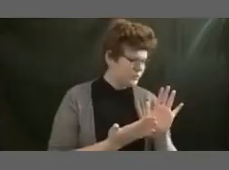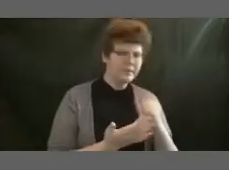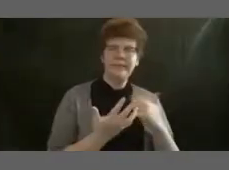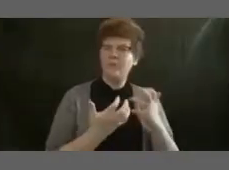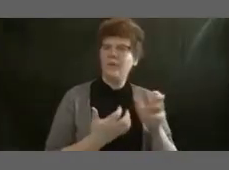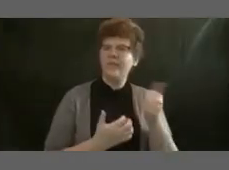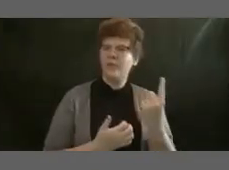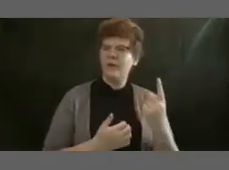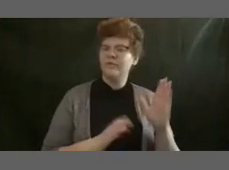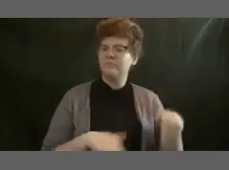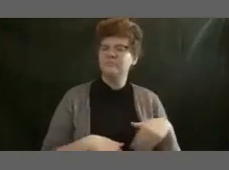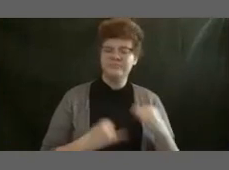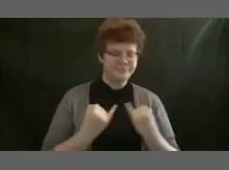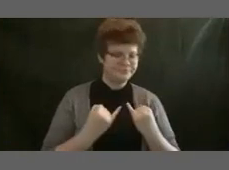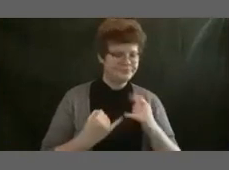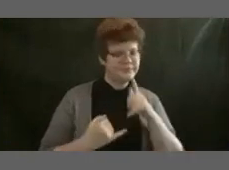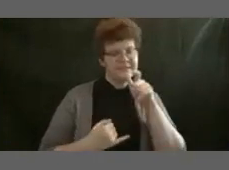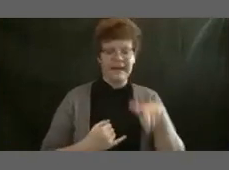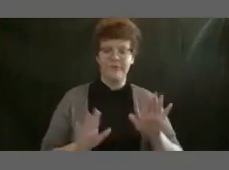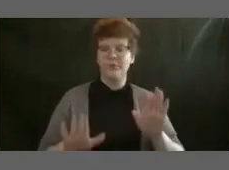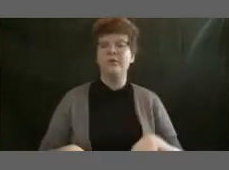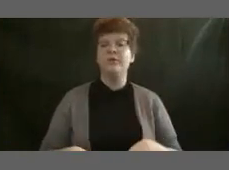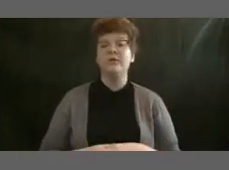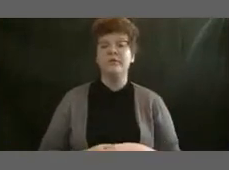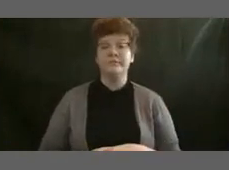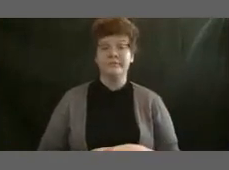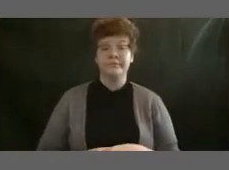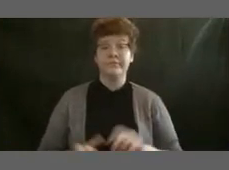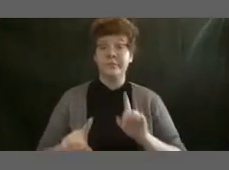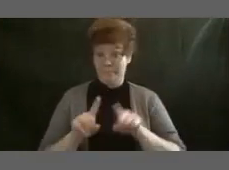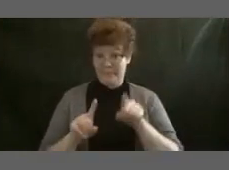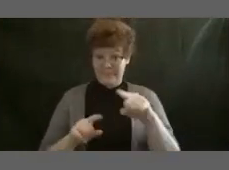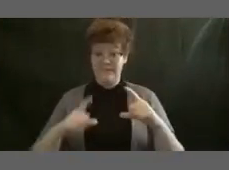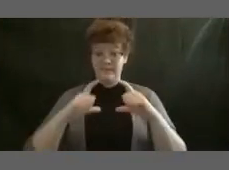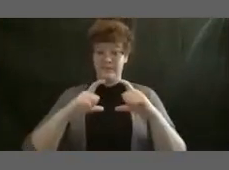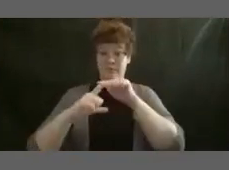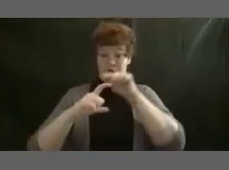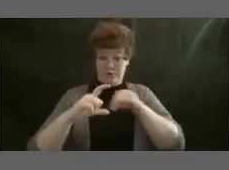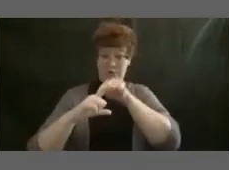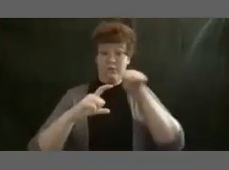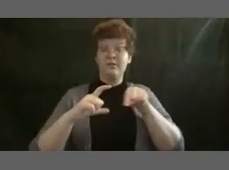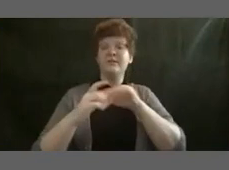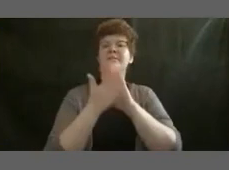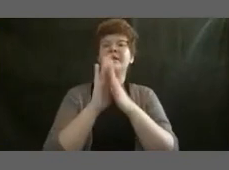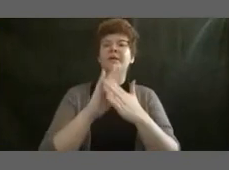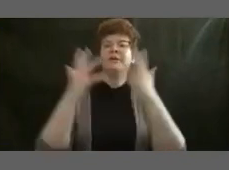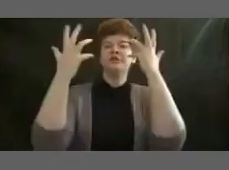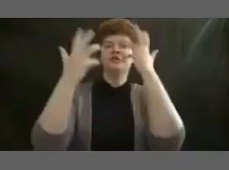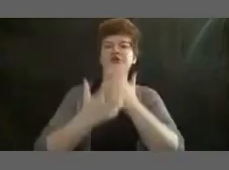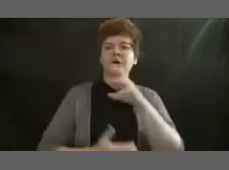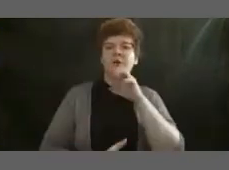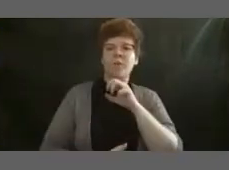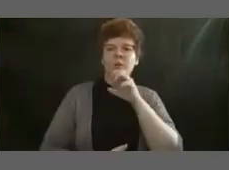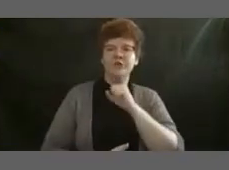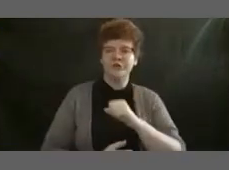doesn't really matter. But I'm going to go ahead and this one is going to become a dark orange. So with it selected,